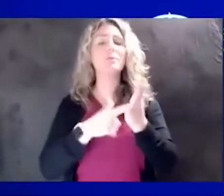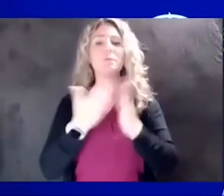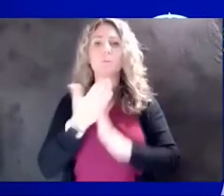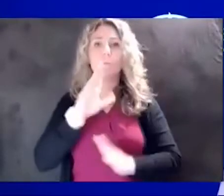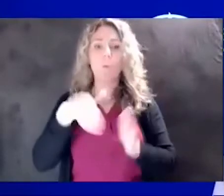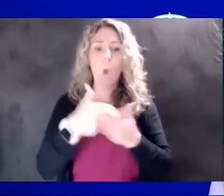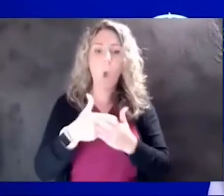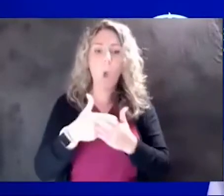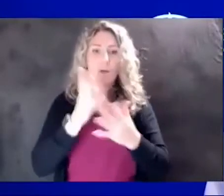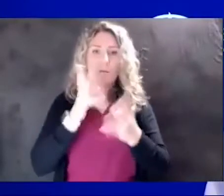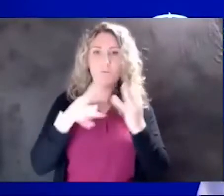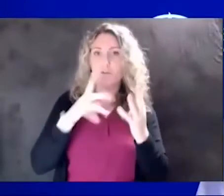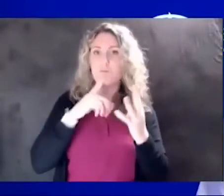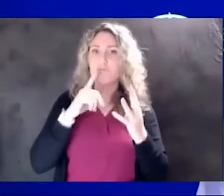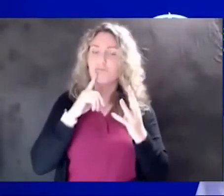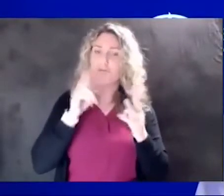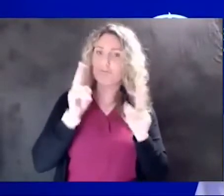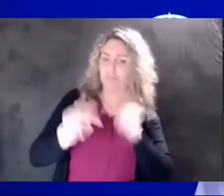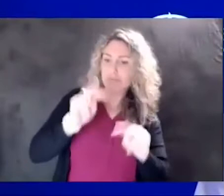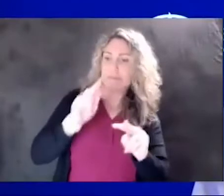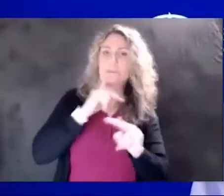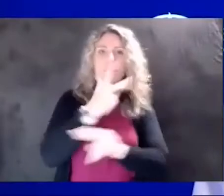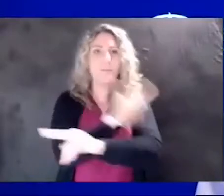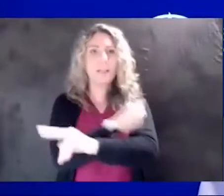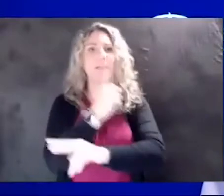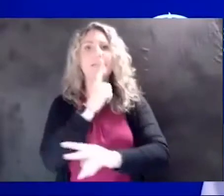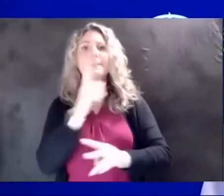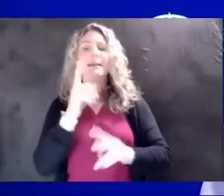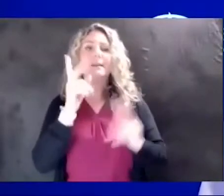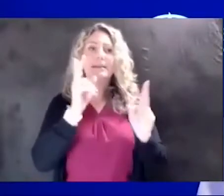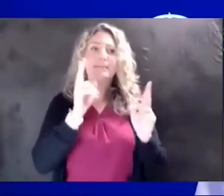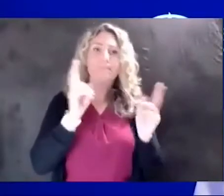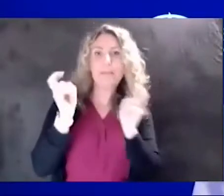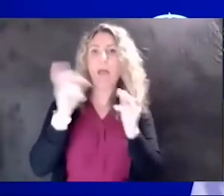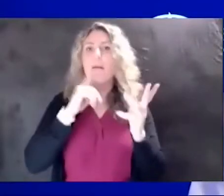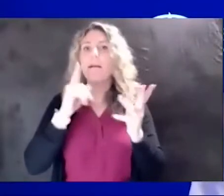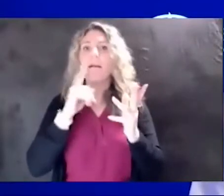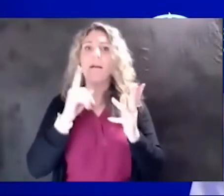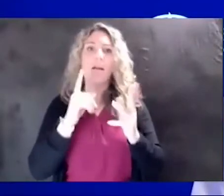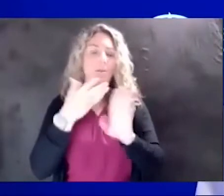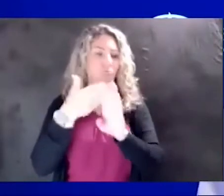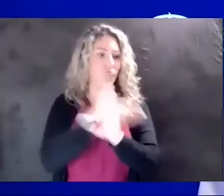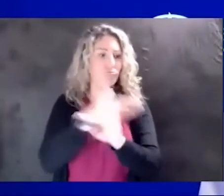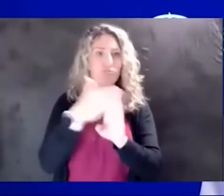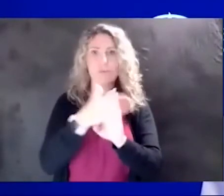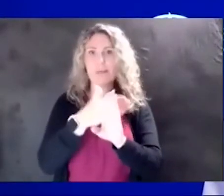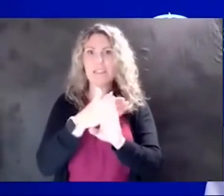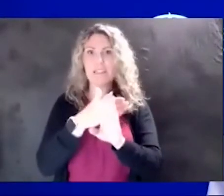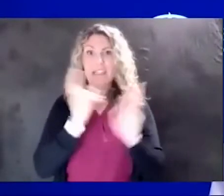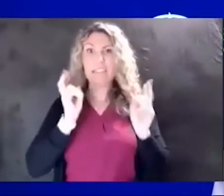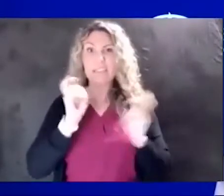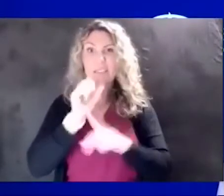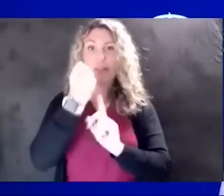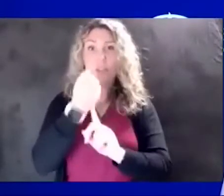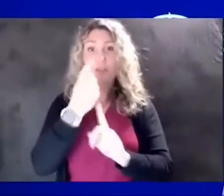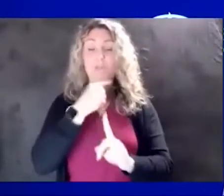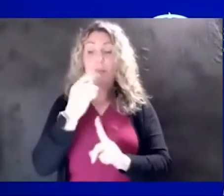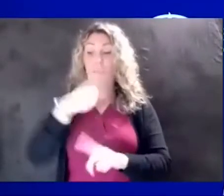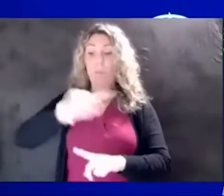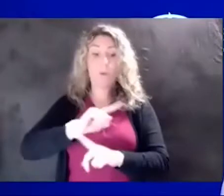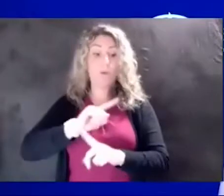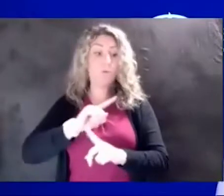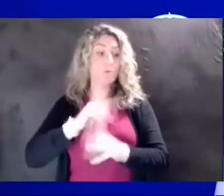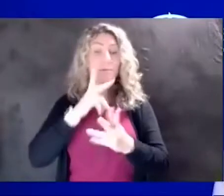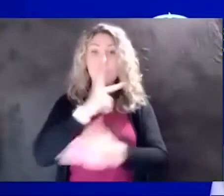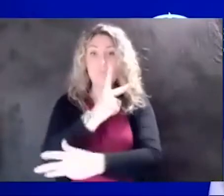at vaccination status and comorbidities. But the majority of those patients that were vaccinated and here in the